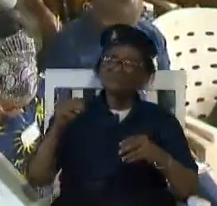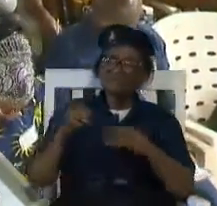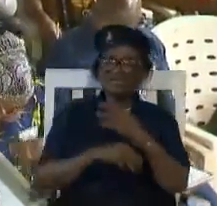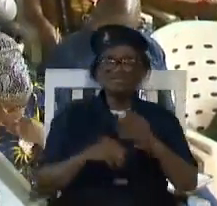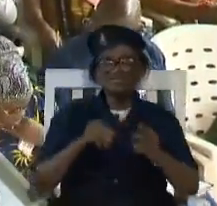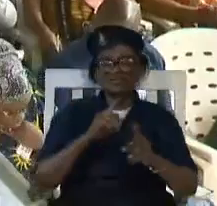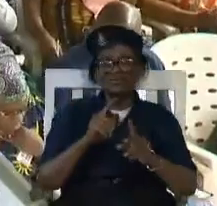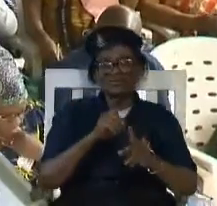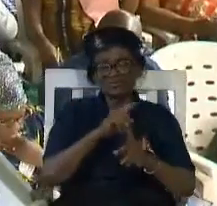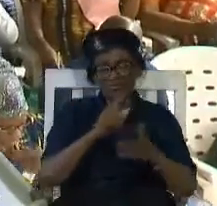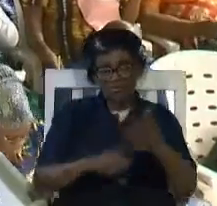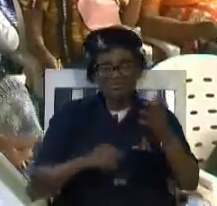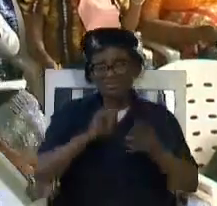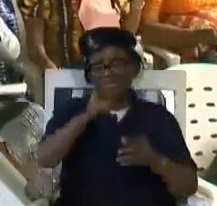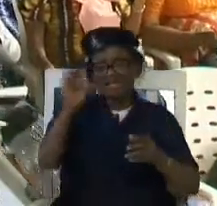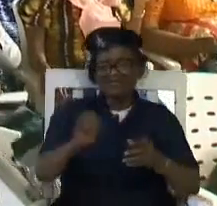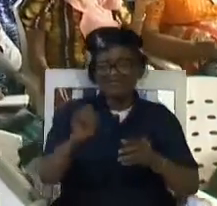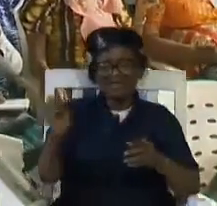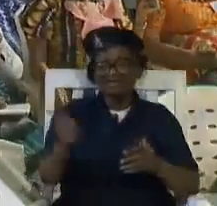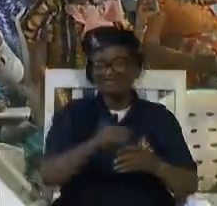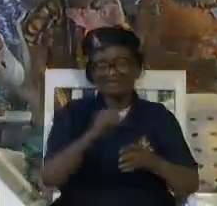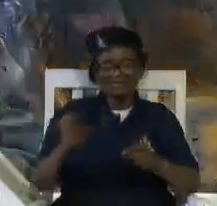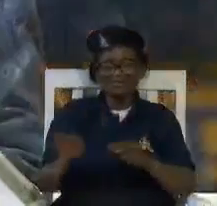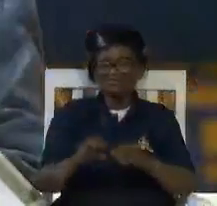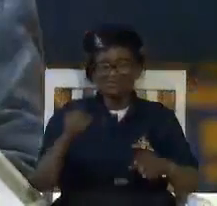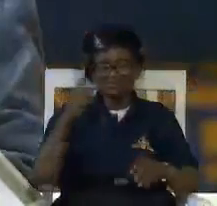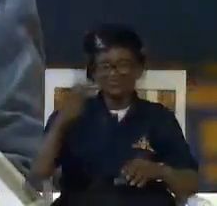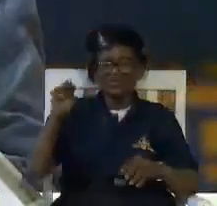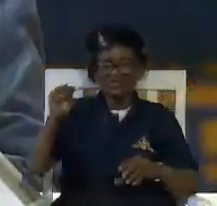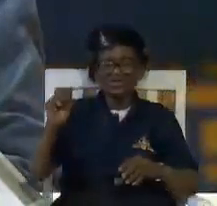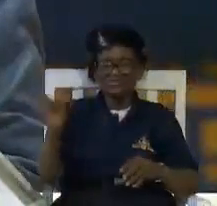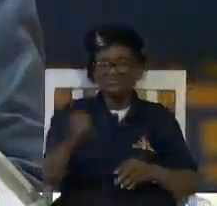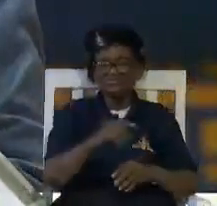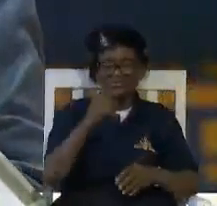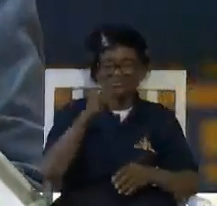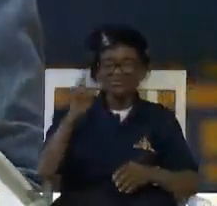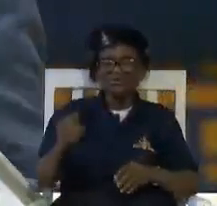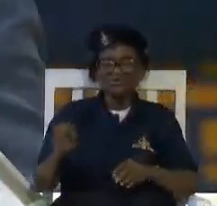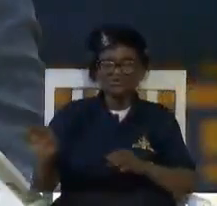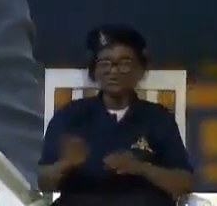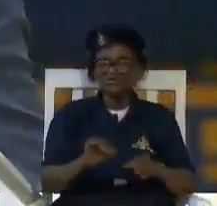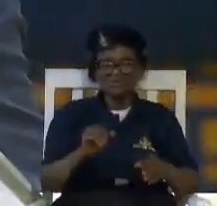Whatever you do for him, you must do it perfectly.